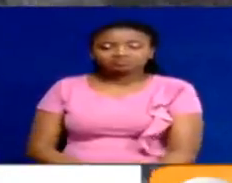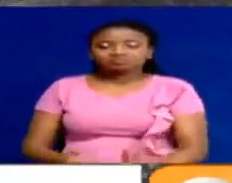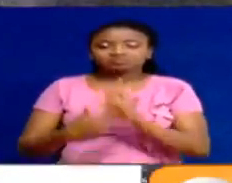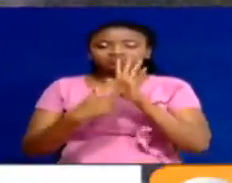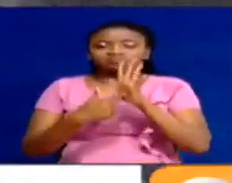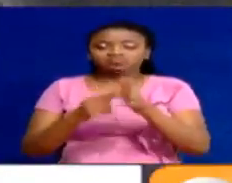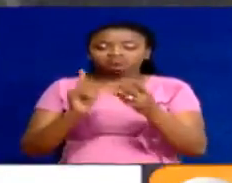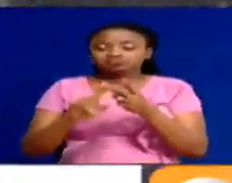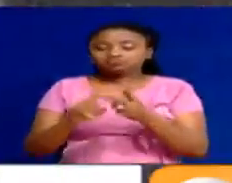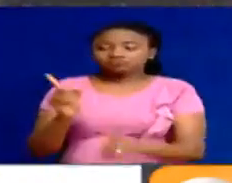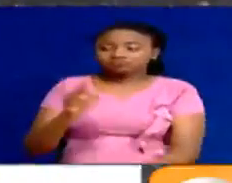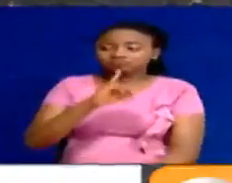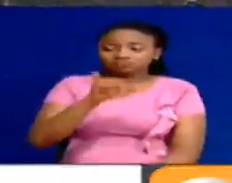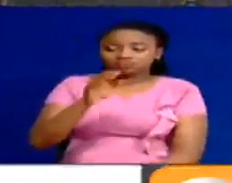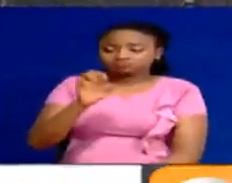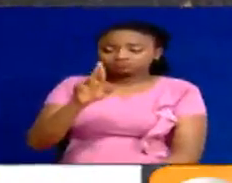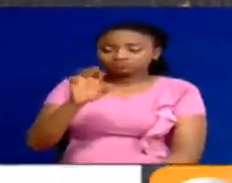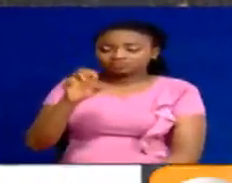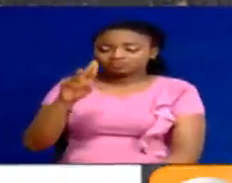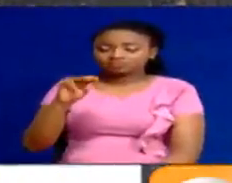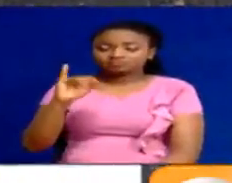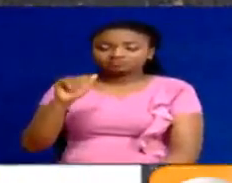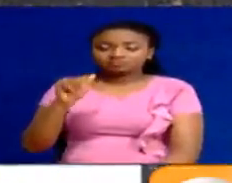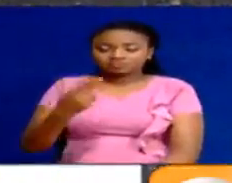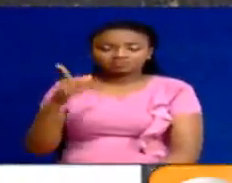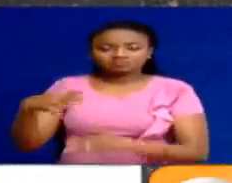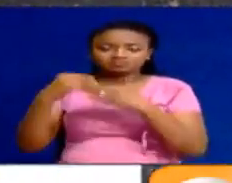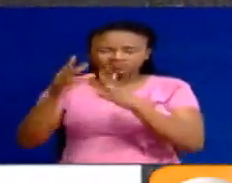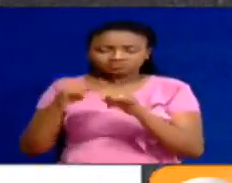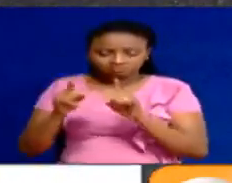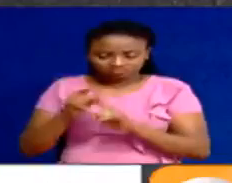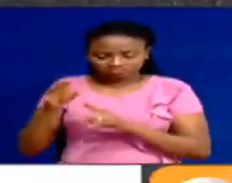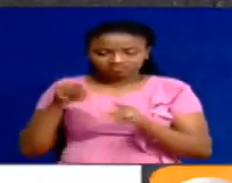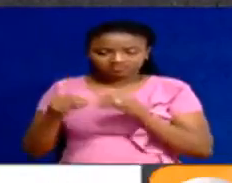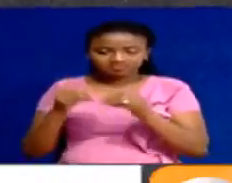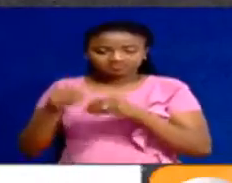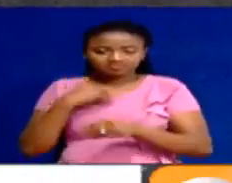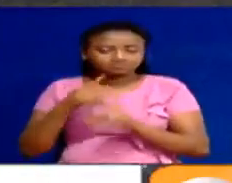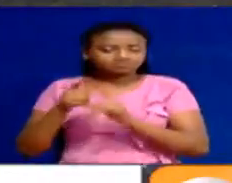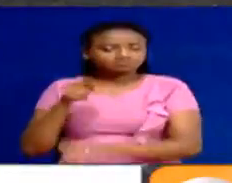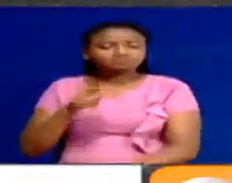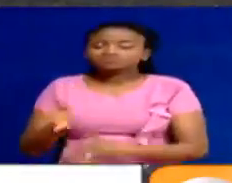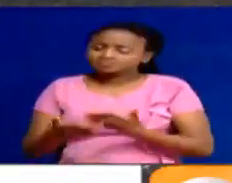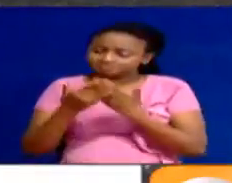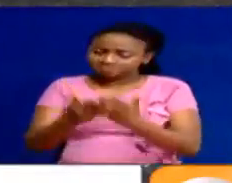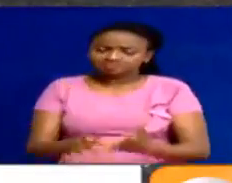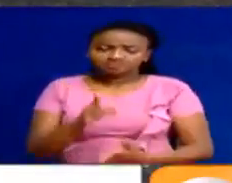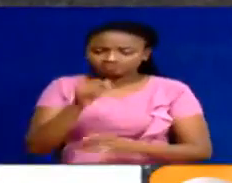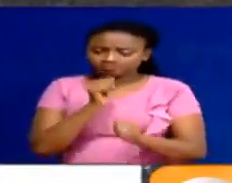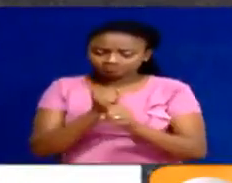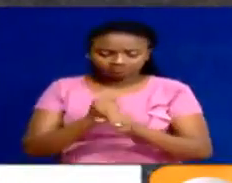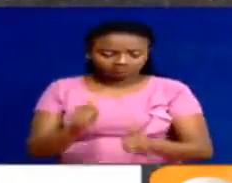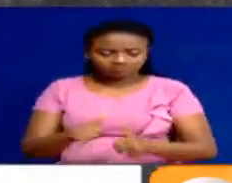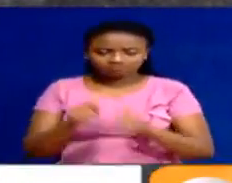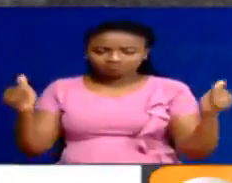is Jeremiah Washira, who leads the team here. He's also disabled, but this does not change his contribution and zeal to add value